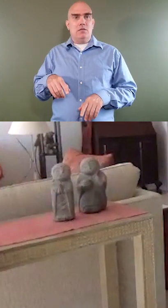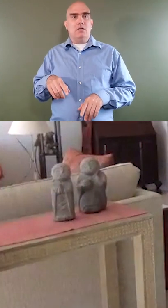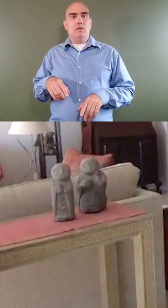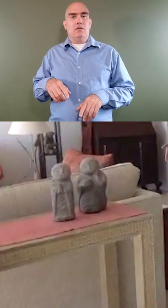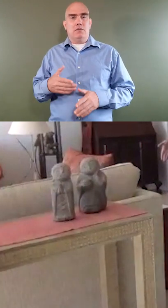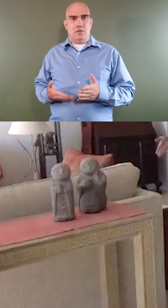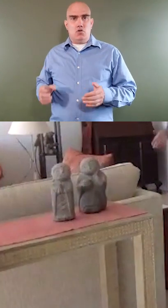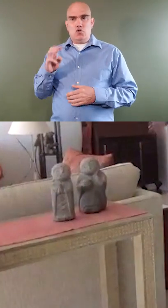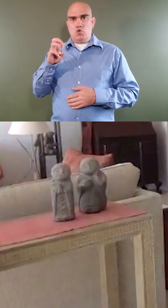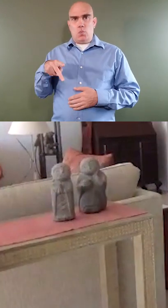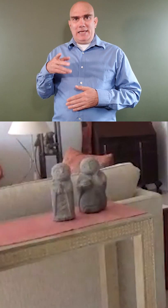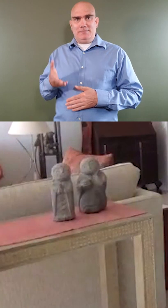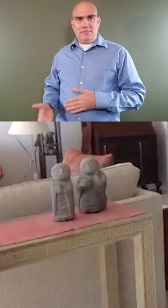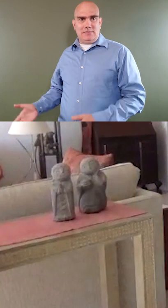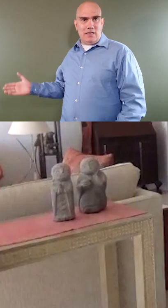back.